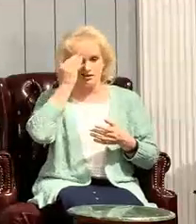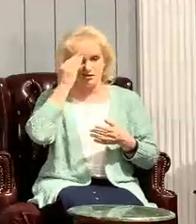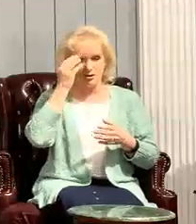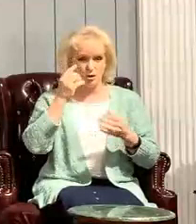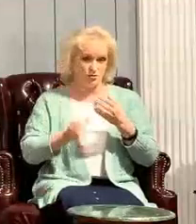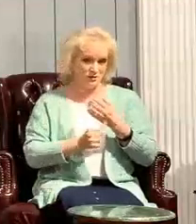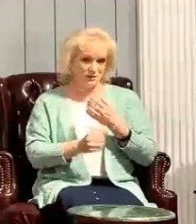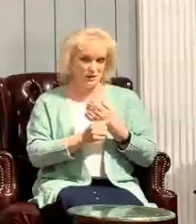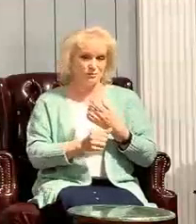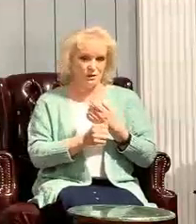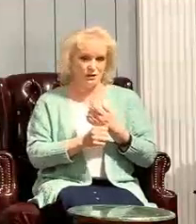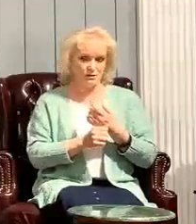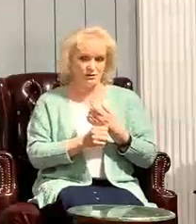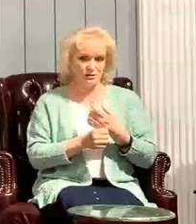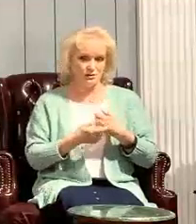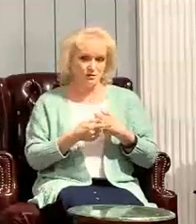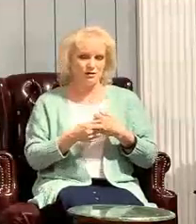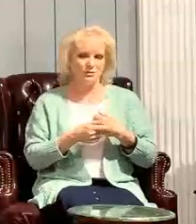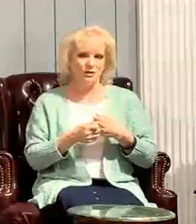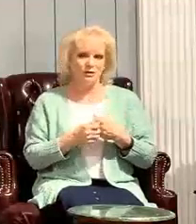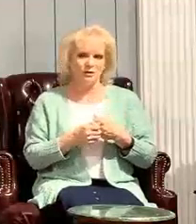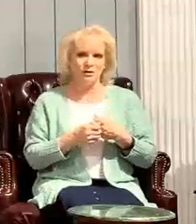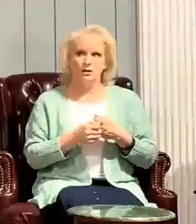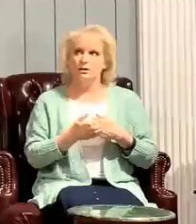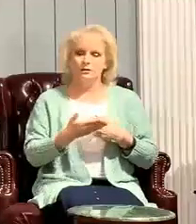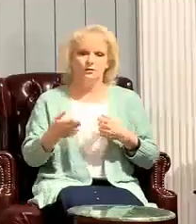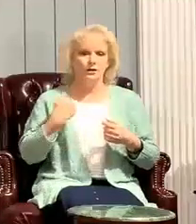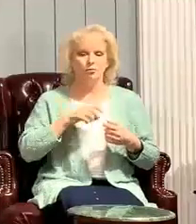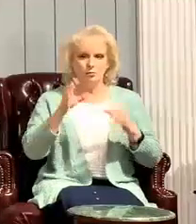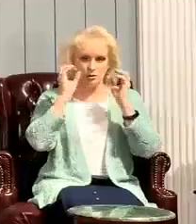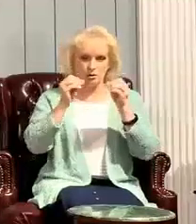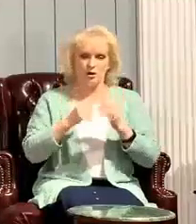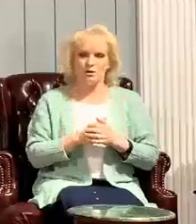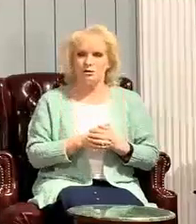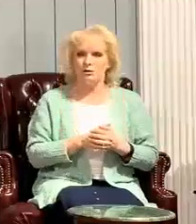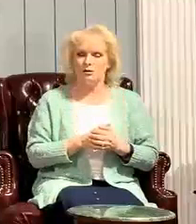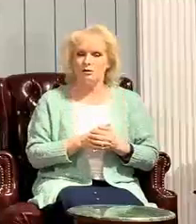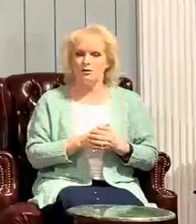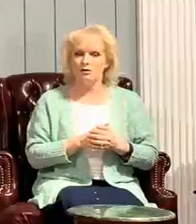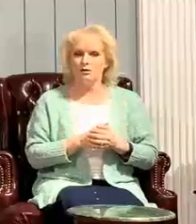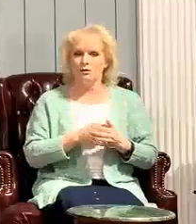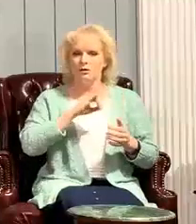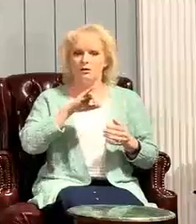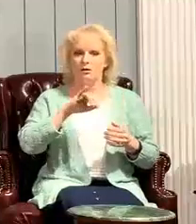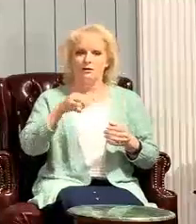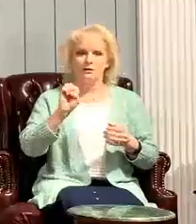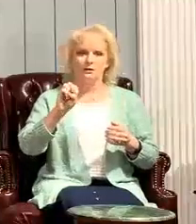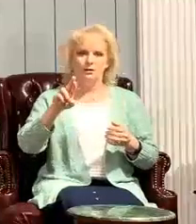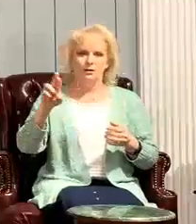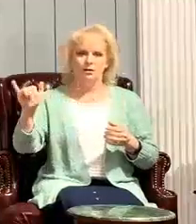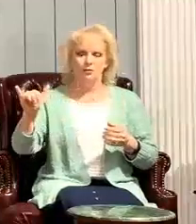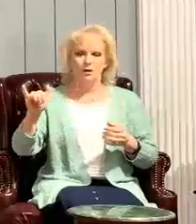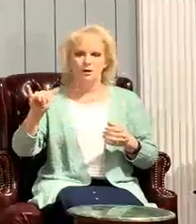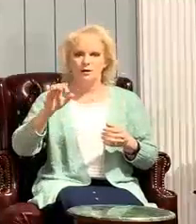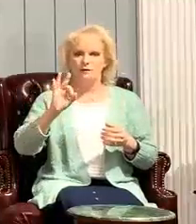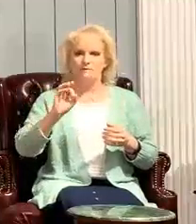but it looks good. Do not take that money. The thing that we were taught back then, this was even Jerry Falwell was the one who taught this. Jerry Falwell,